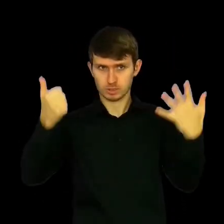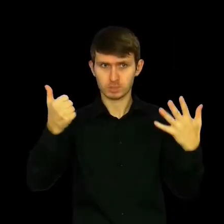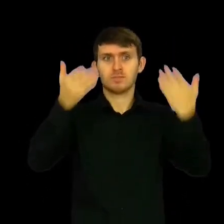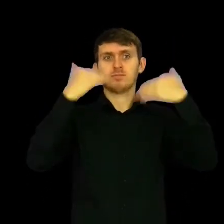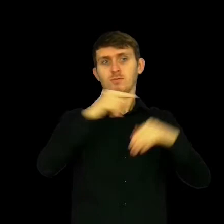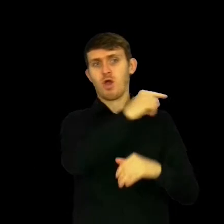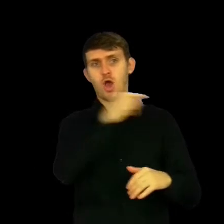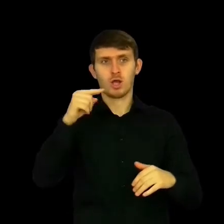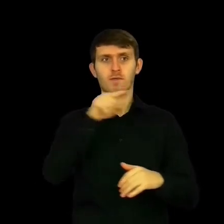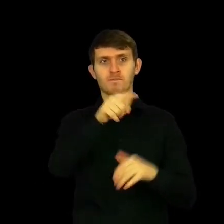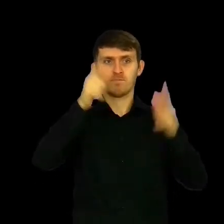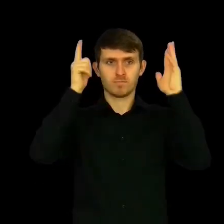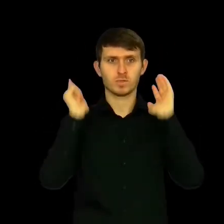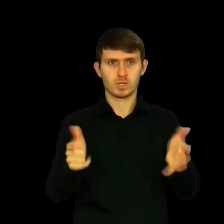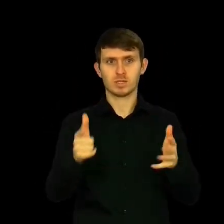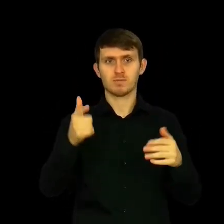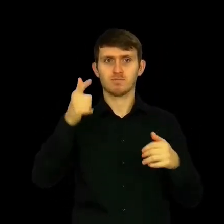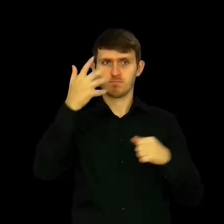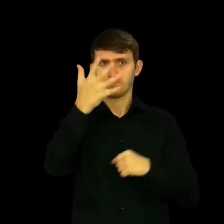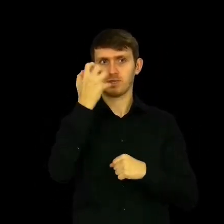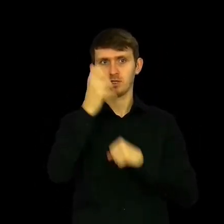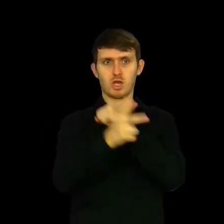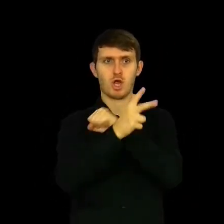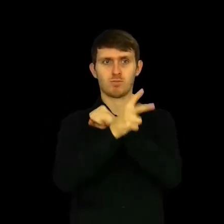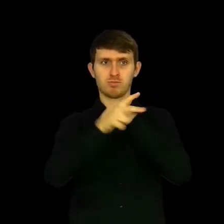9,456 minus